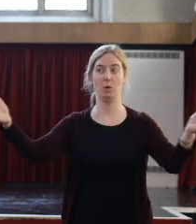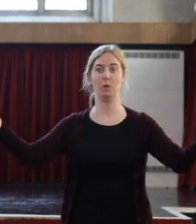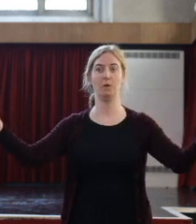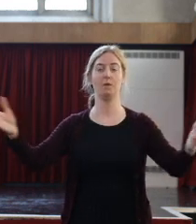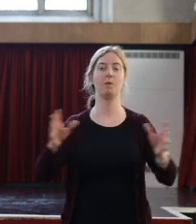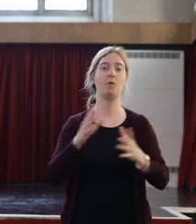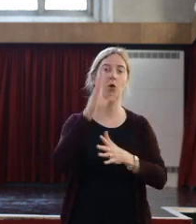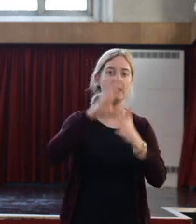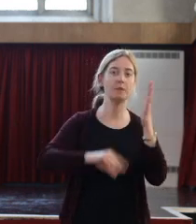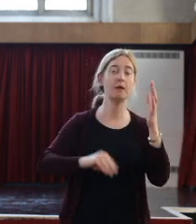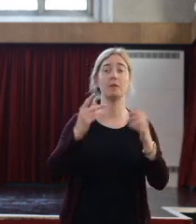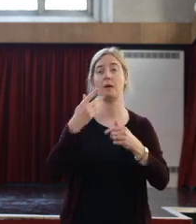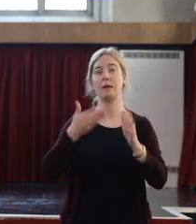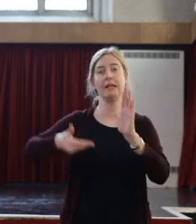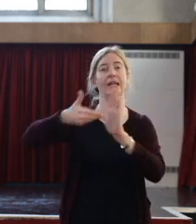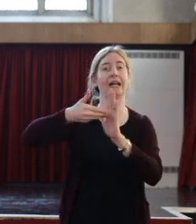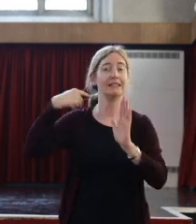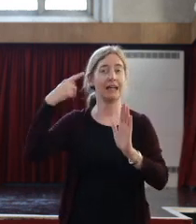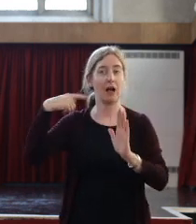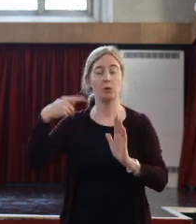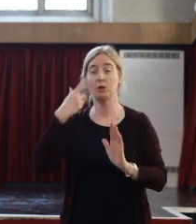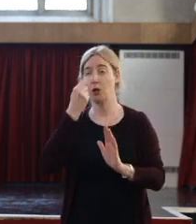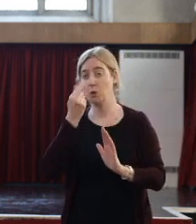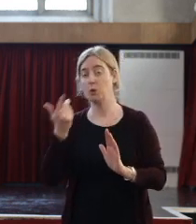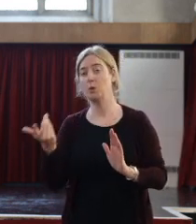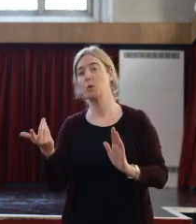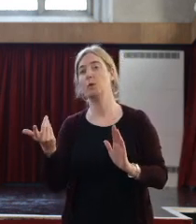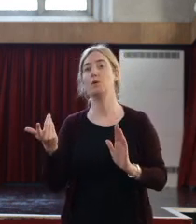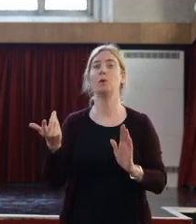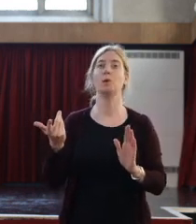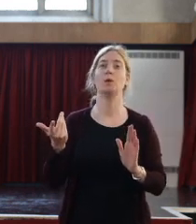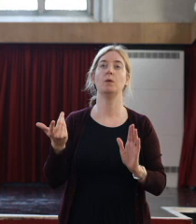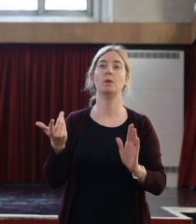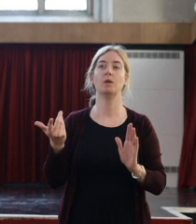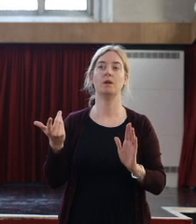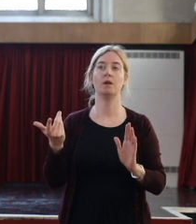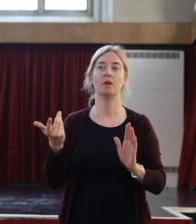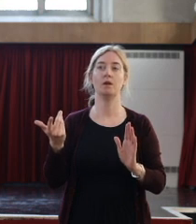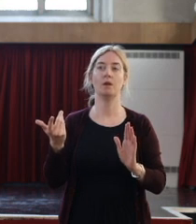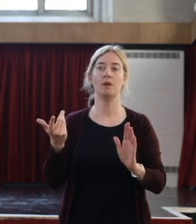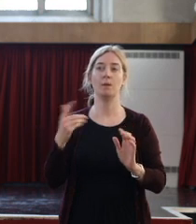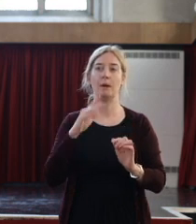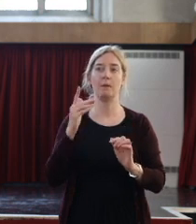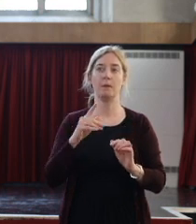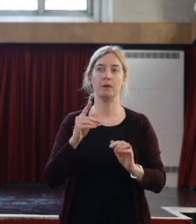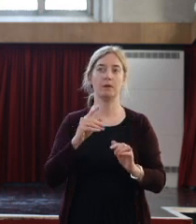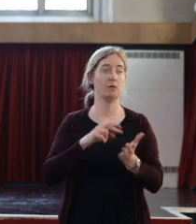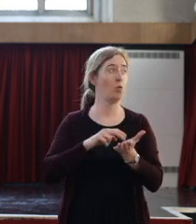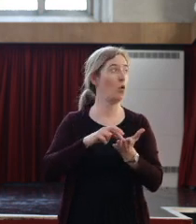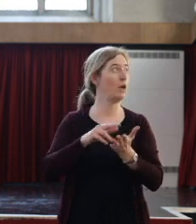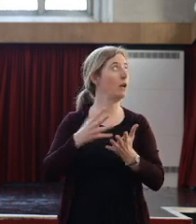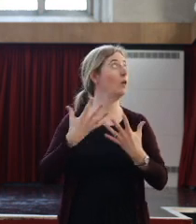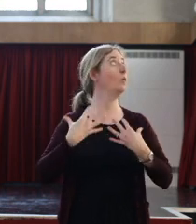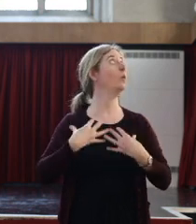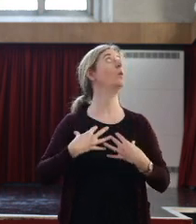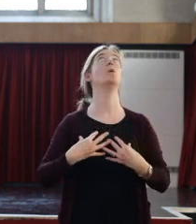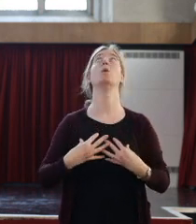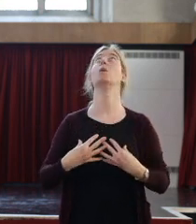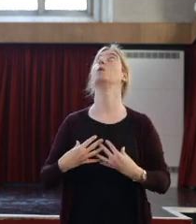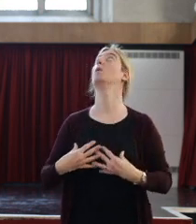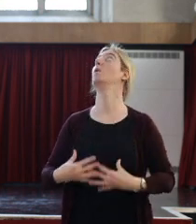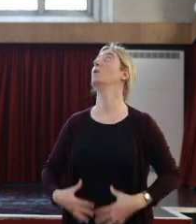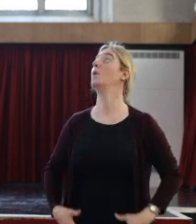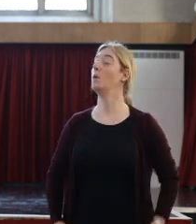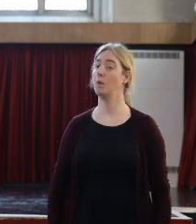like adding sound and making it, you know, something that people experience even more, in a more sort of